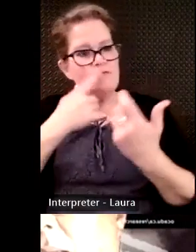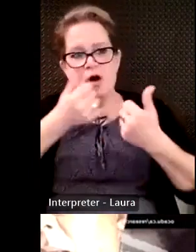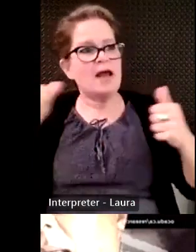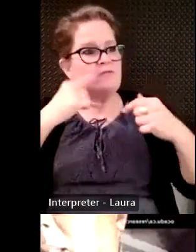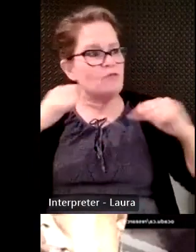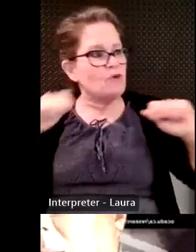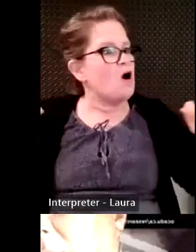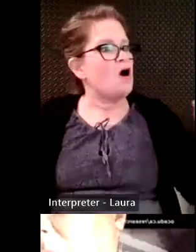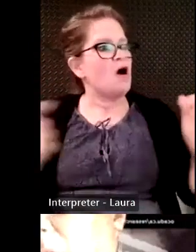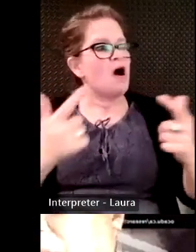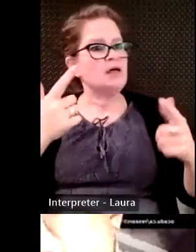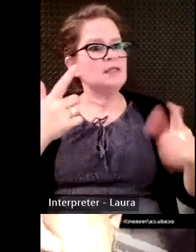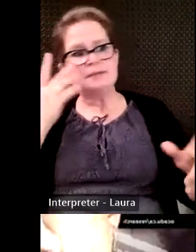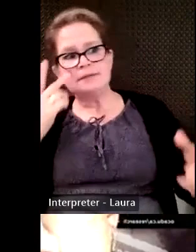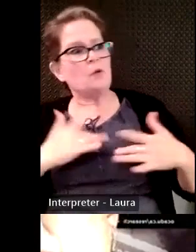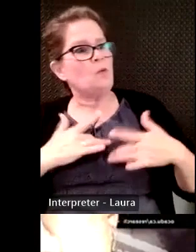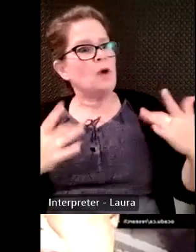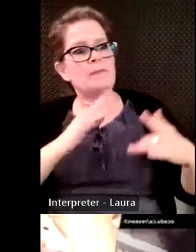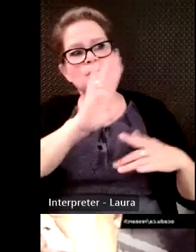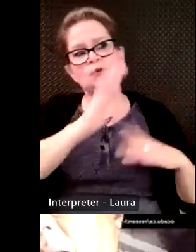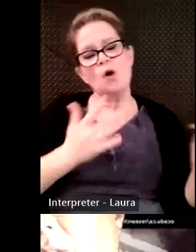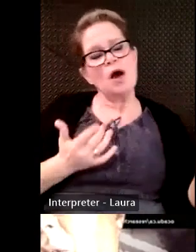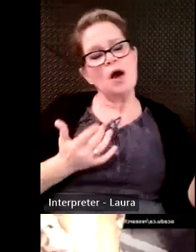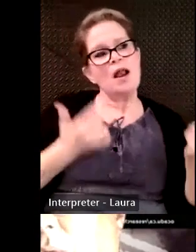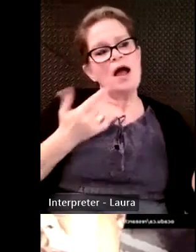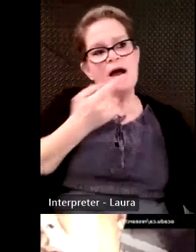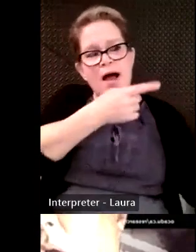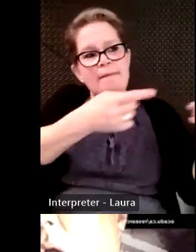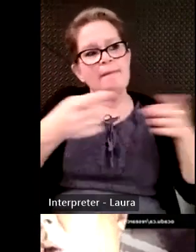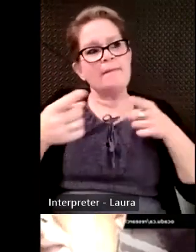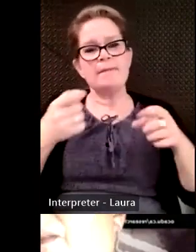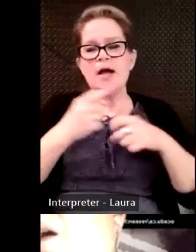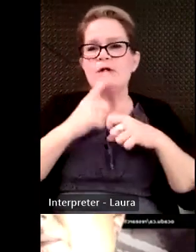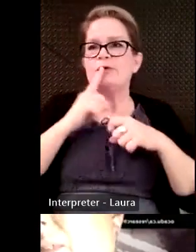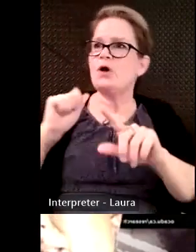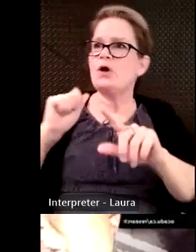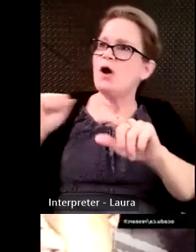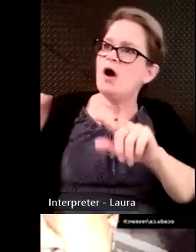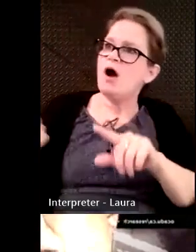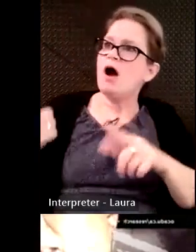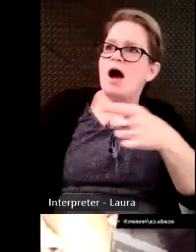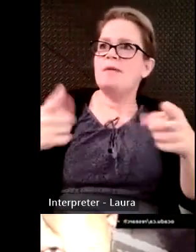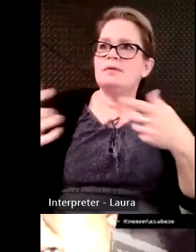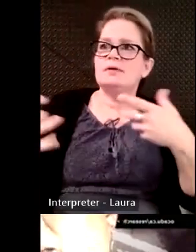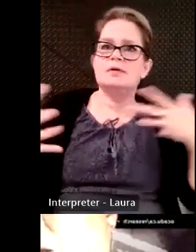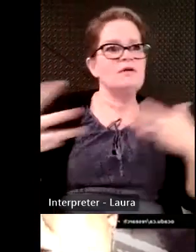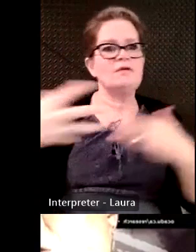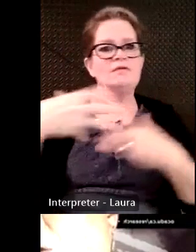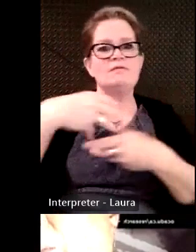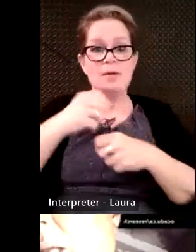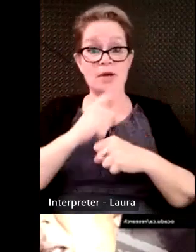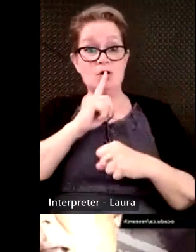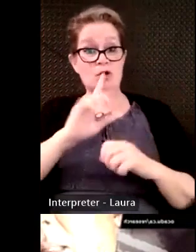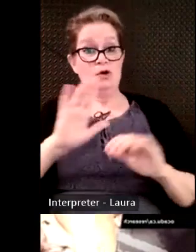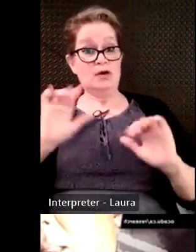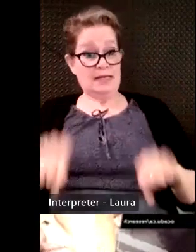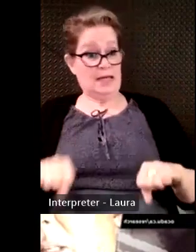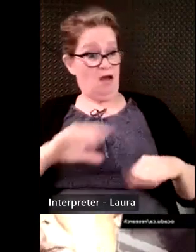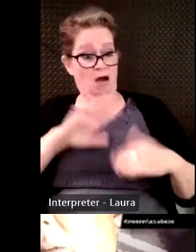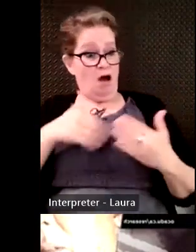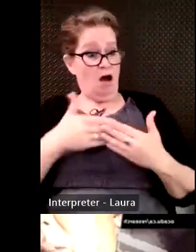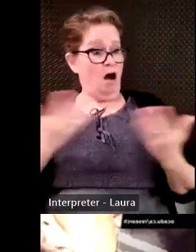communities. It's not enough to just make sure that we can get into the room or that the conversation is translated or that we can